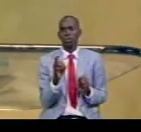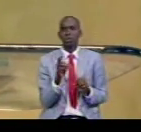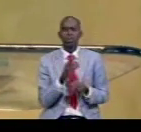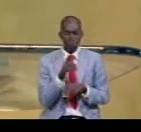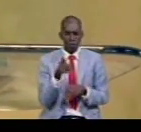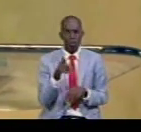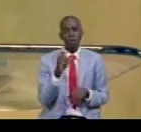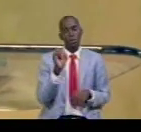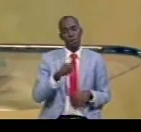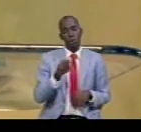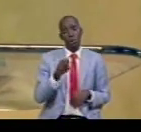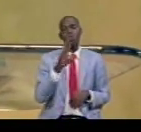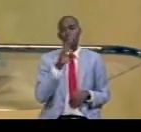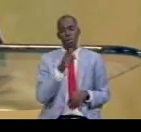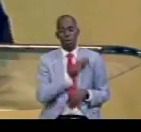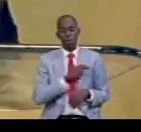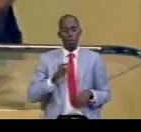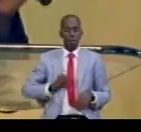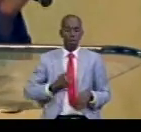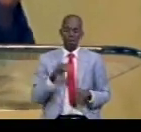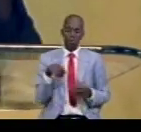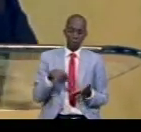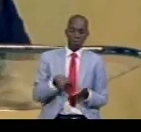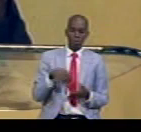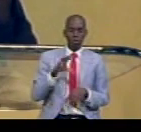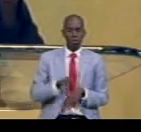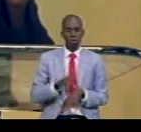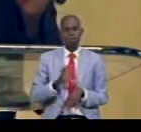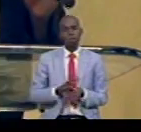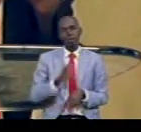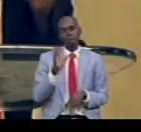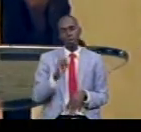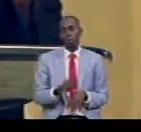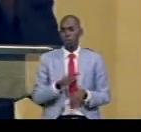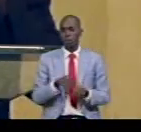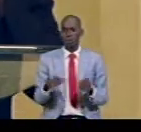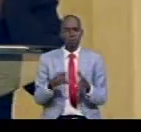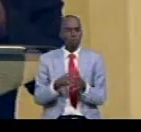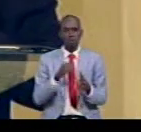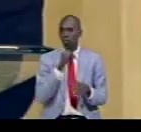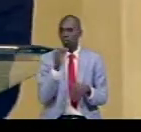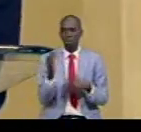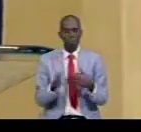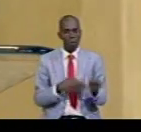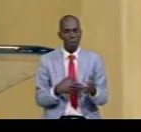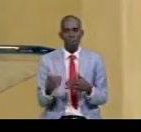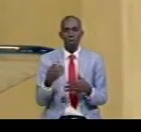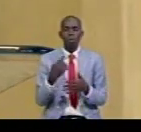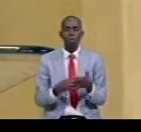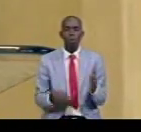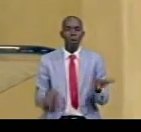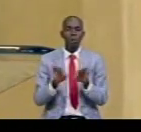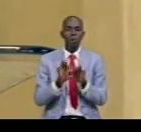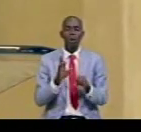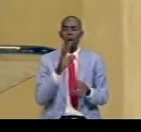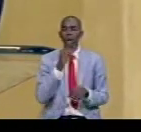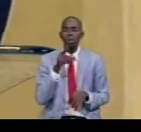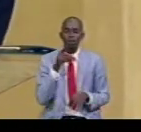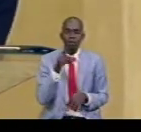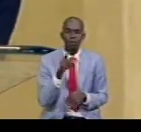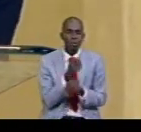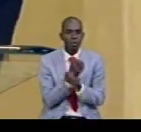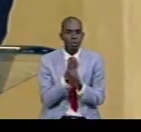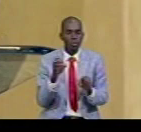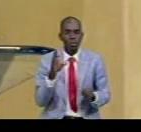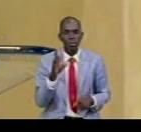Deeper Life. We're not talking about being a member of Deeper Life. Are you saved? I am a committed member in this church. I was born